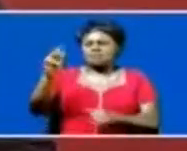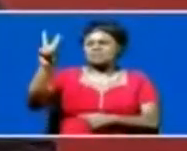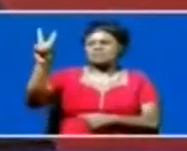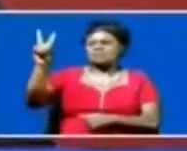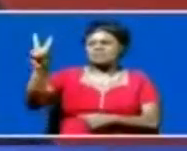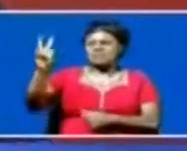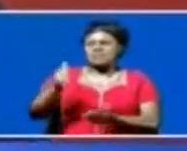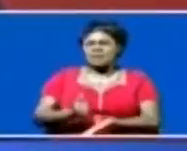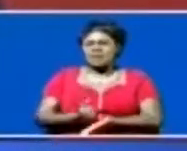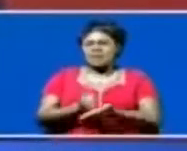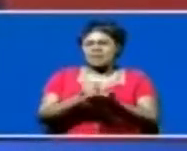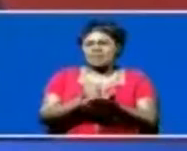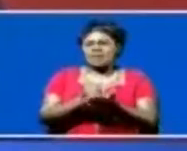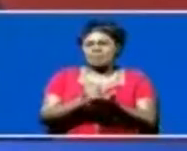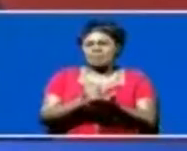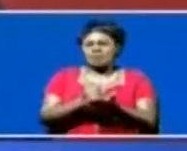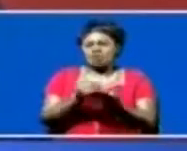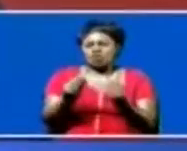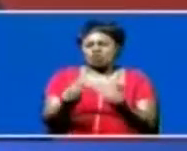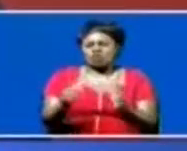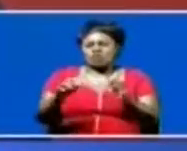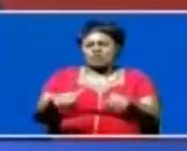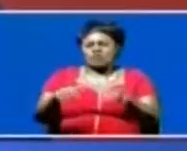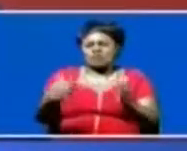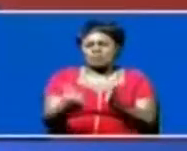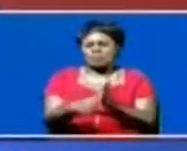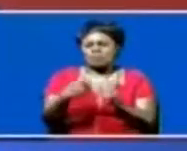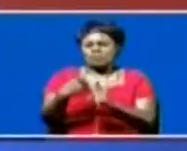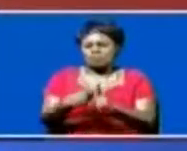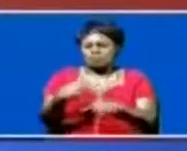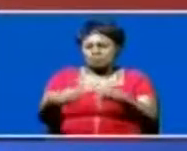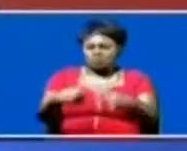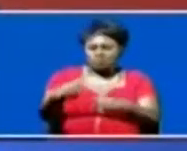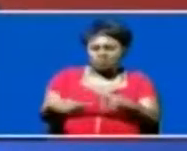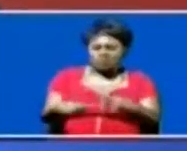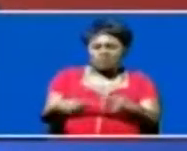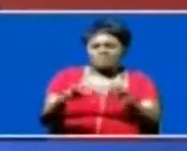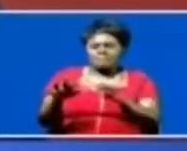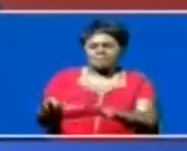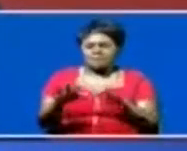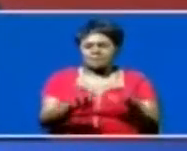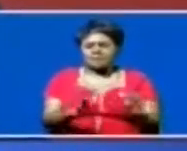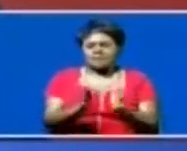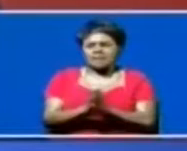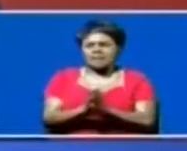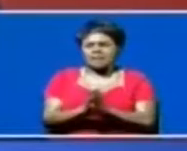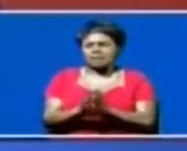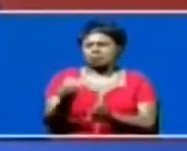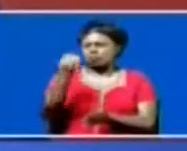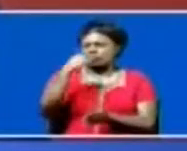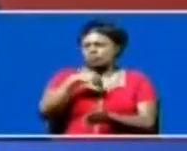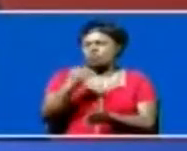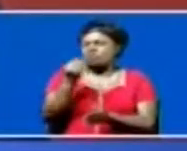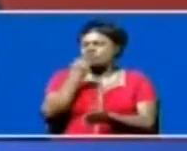initiative seeks to help bridge the gap in the agricultural chain from production, processing, marketing and consumption of food and other